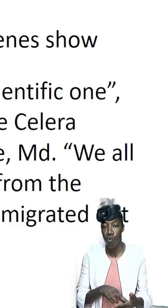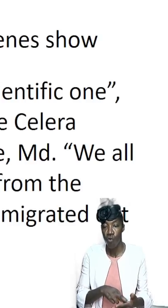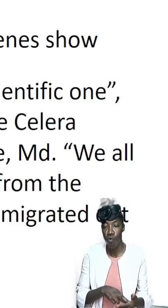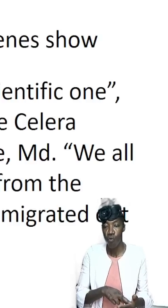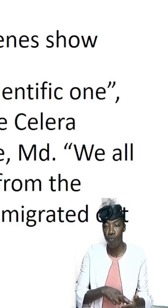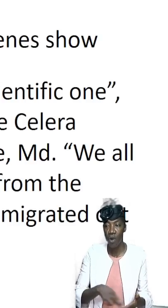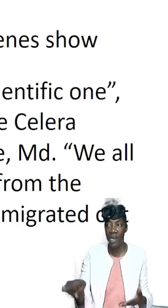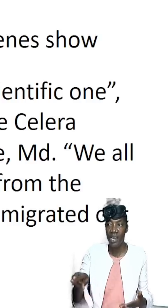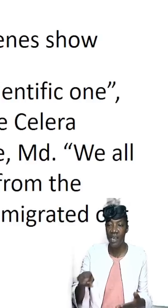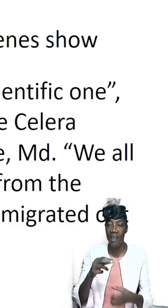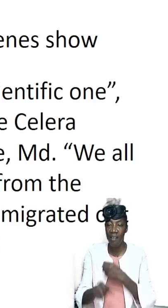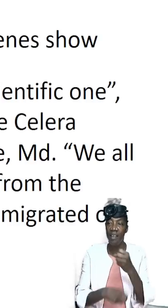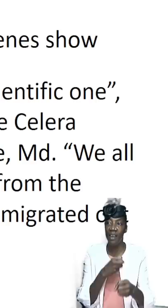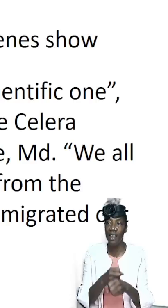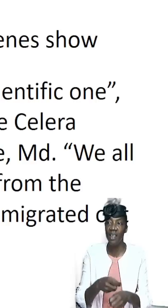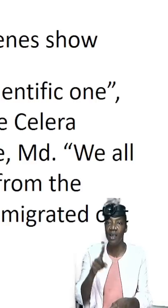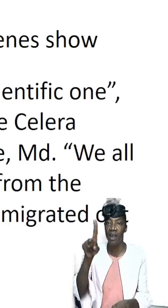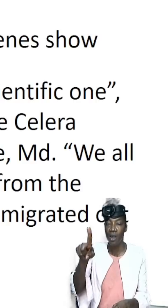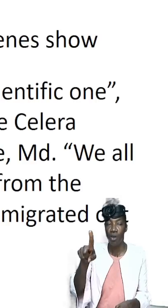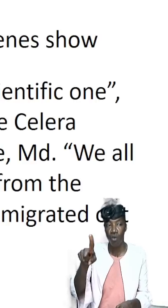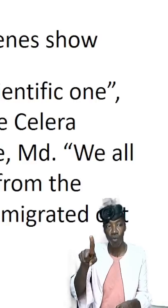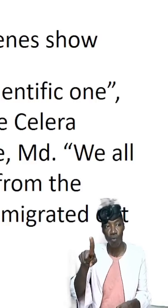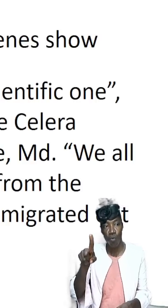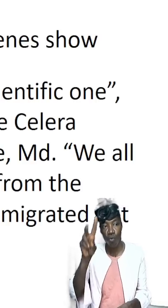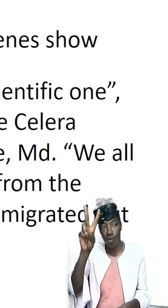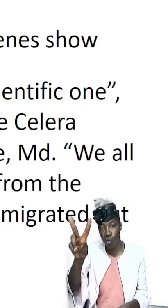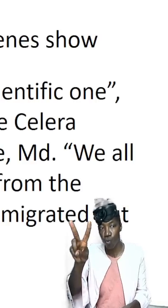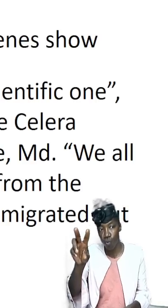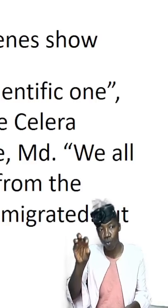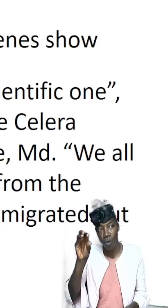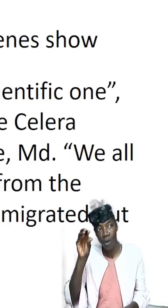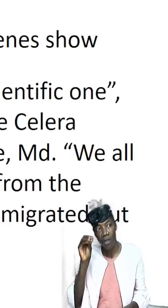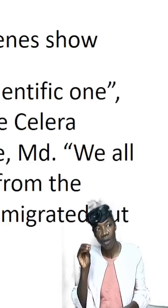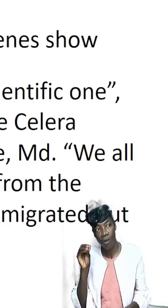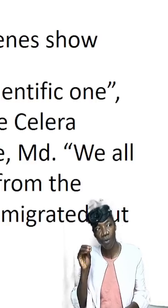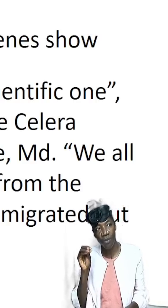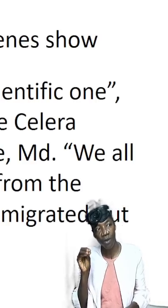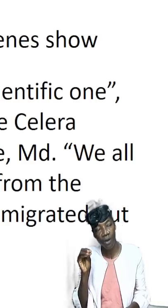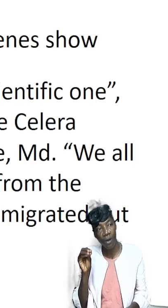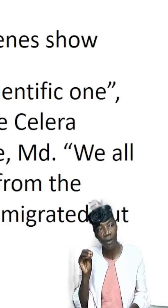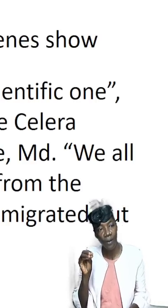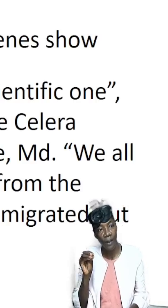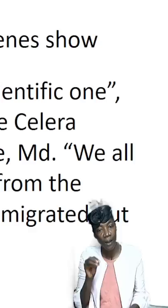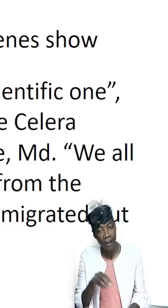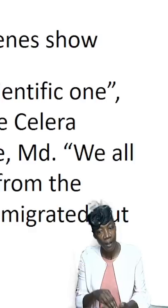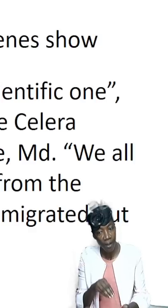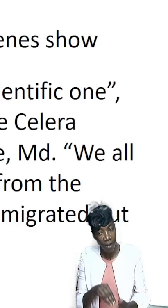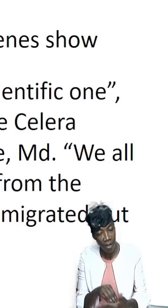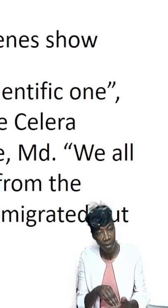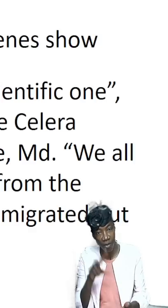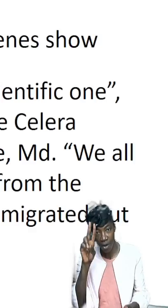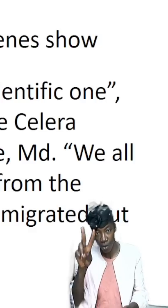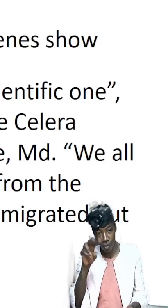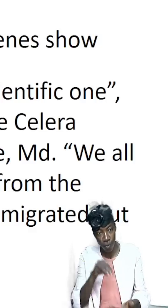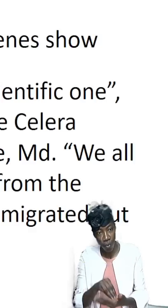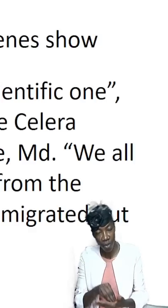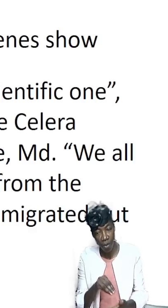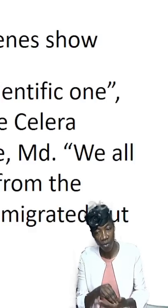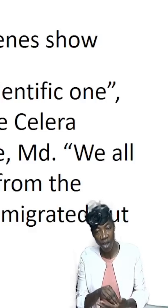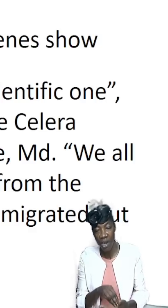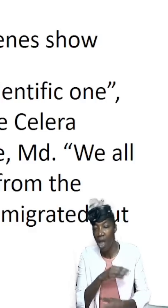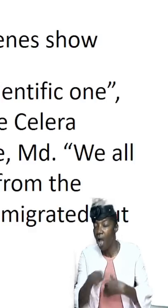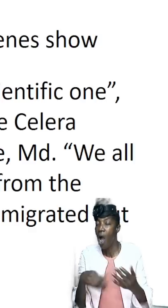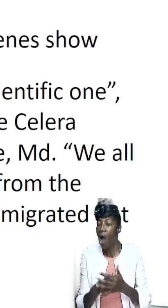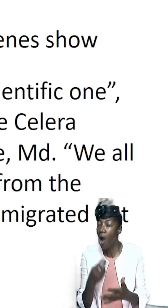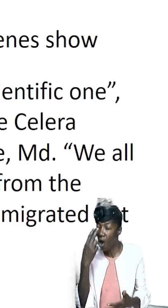It caused a lot of shockwaves. He is saying that all that we see today across the world, as